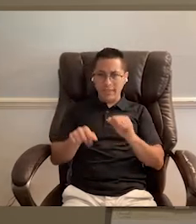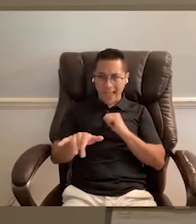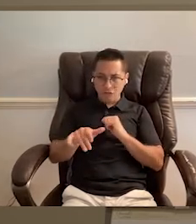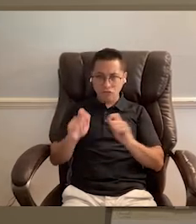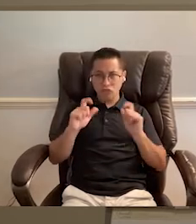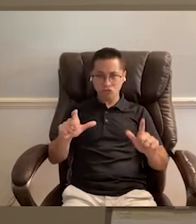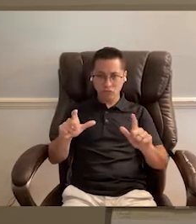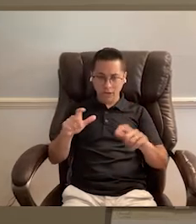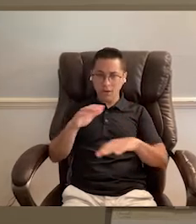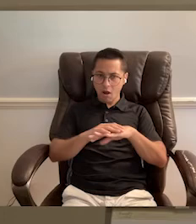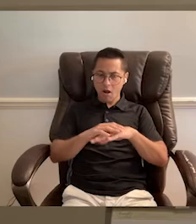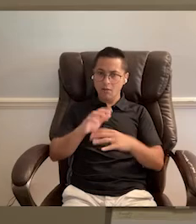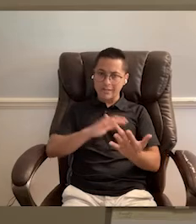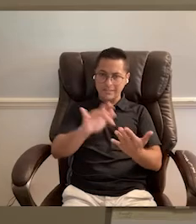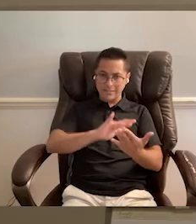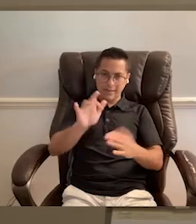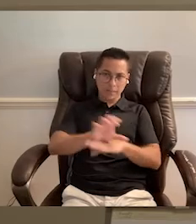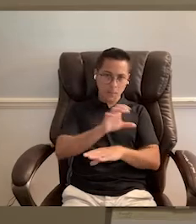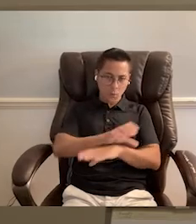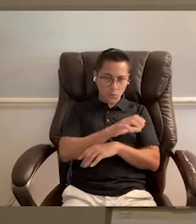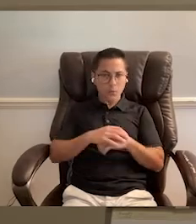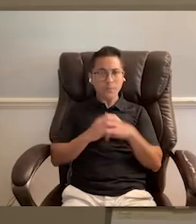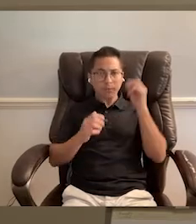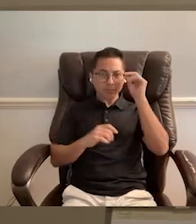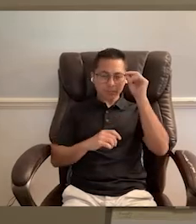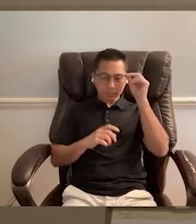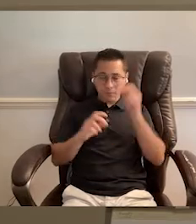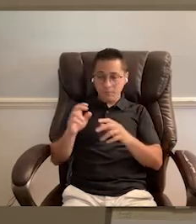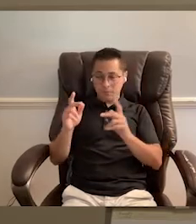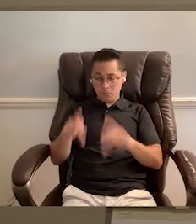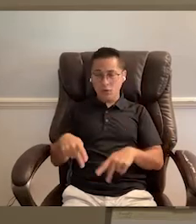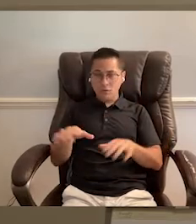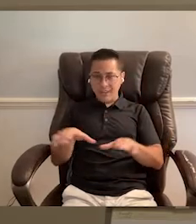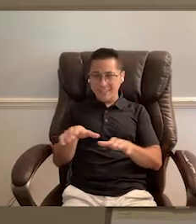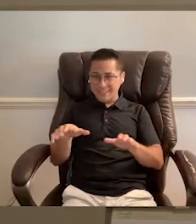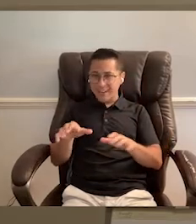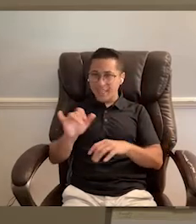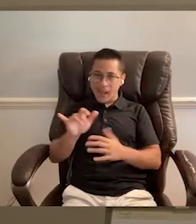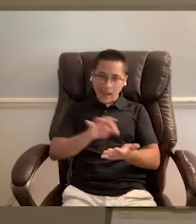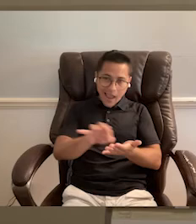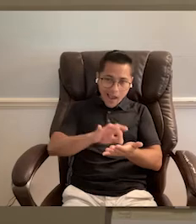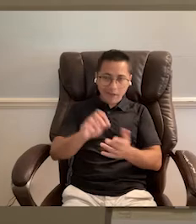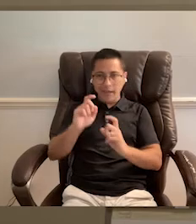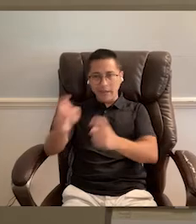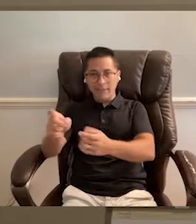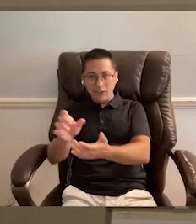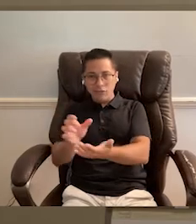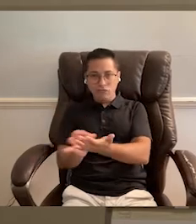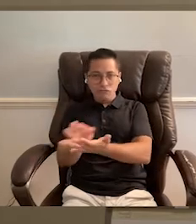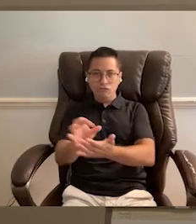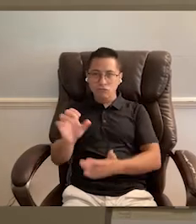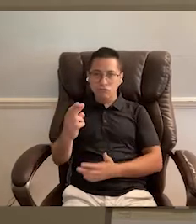and something like this. And we have this also in several other modules that you're gonna see here. The next one is the social skills. So